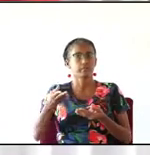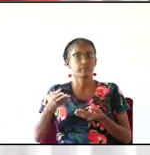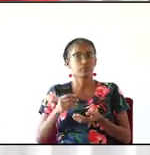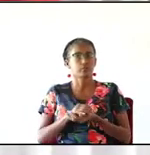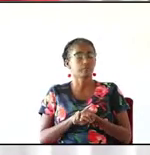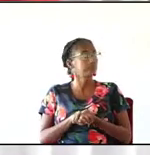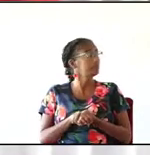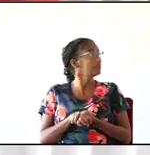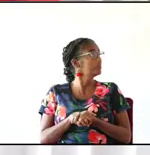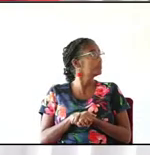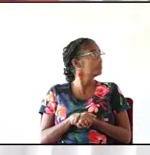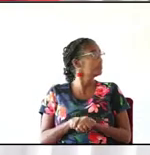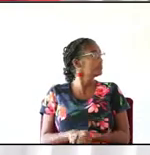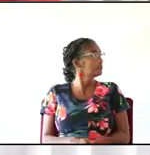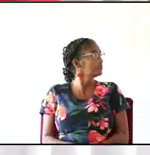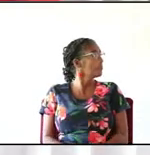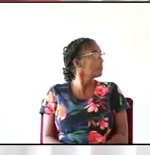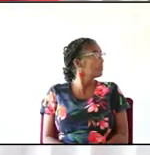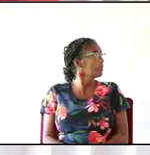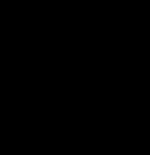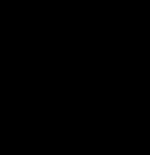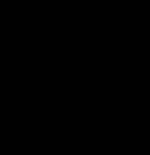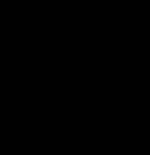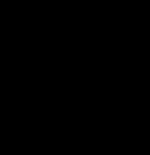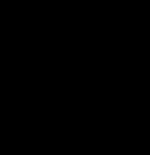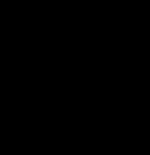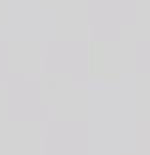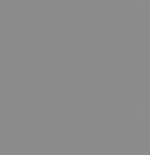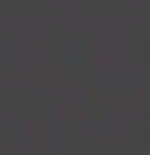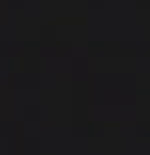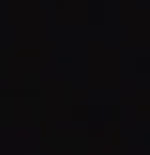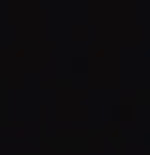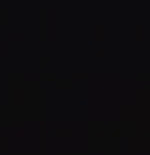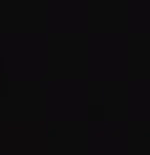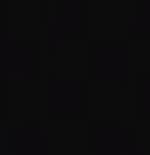Nina Simone Robinson to come